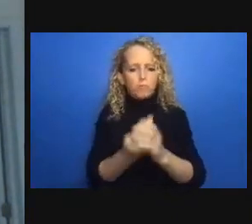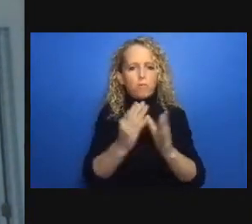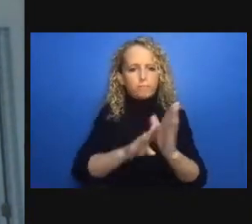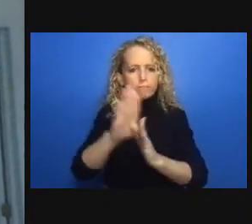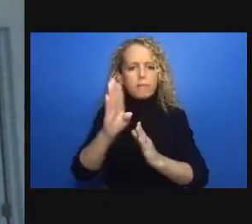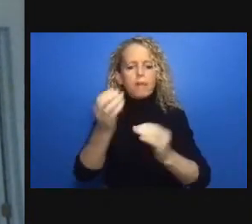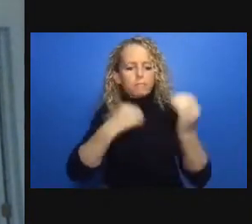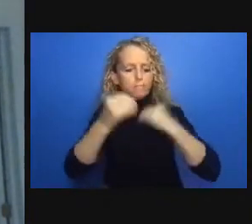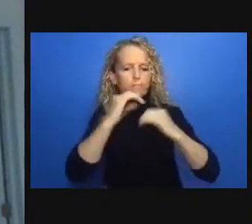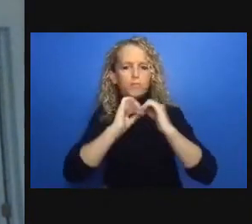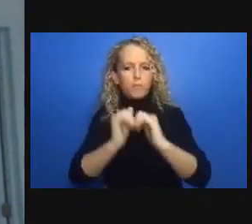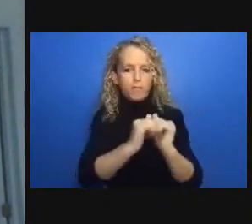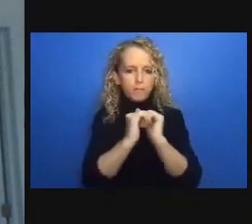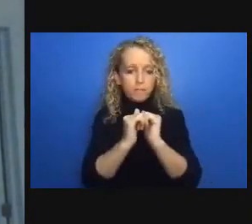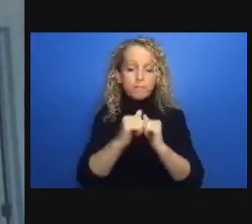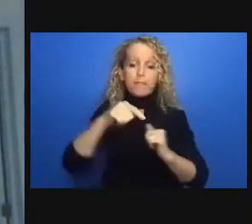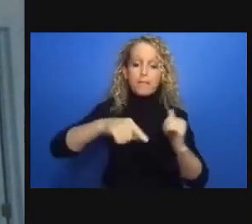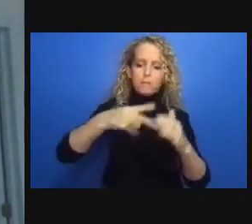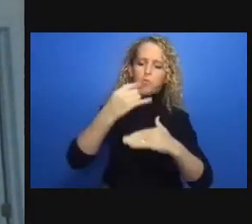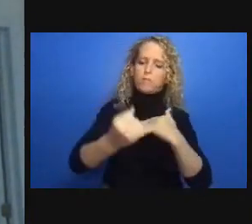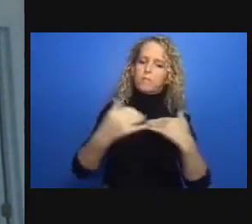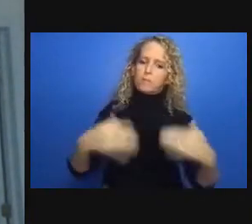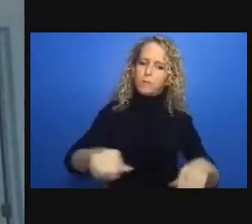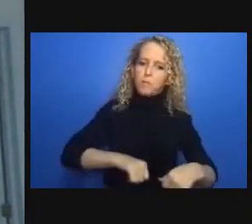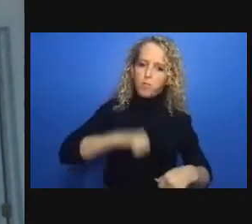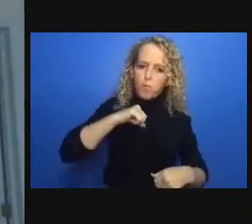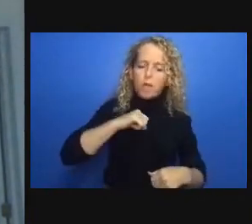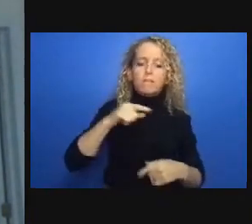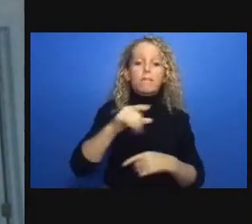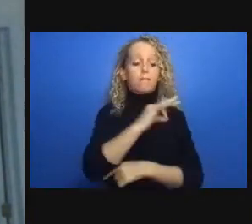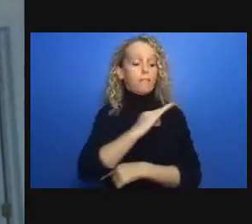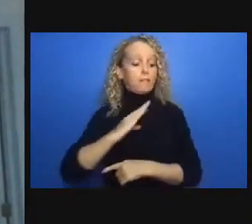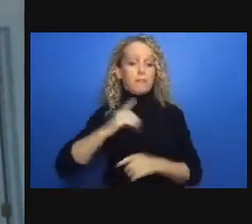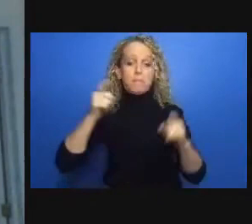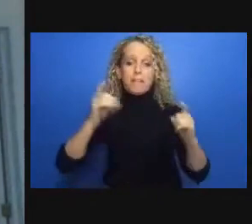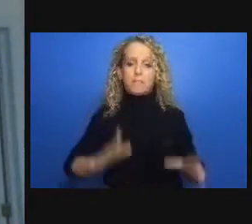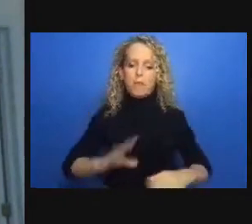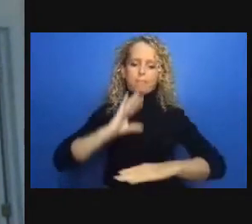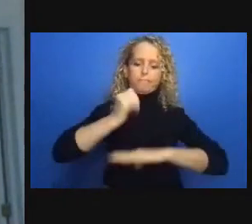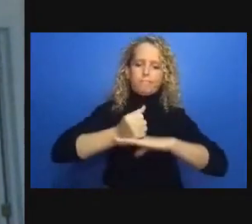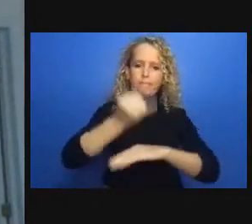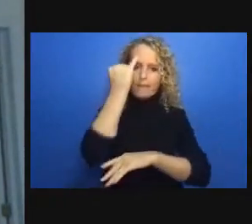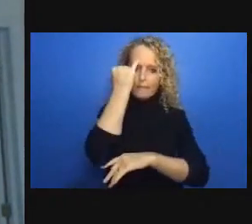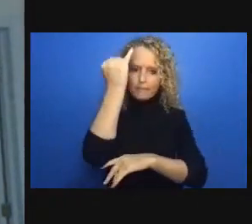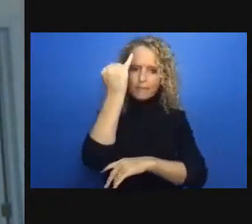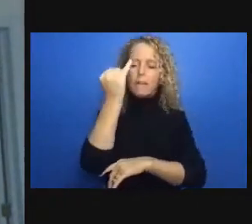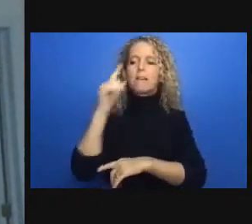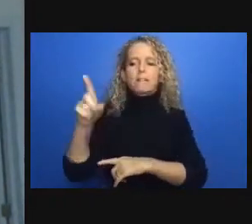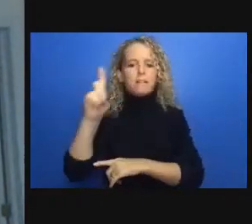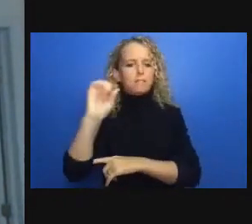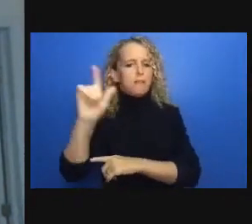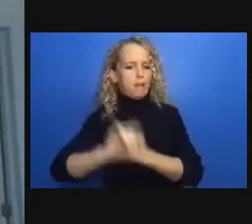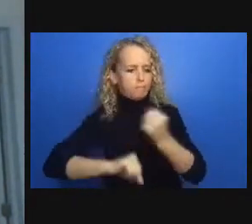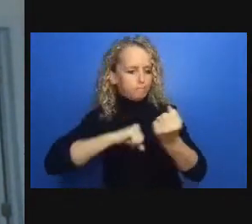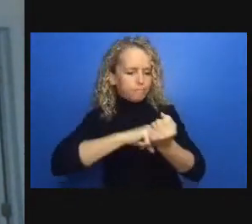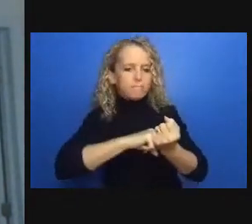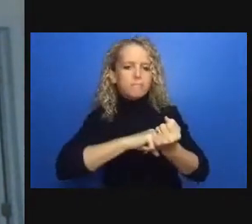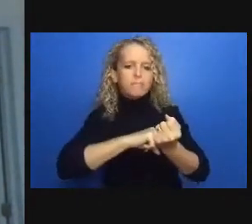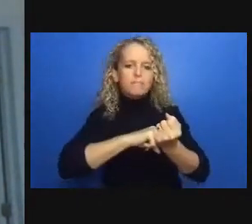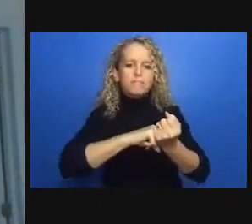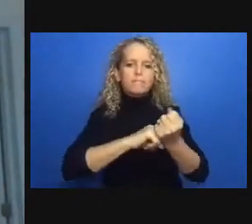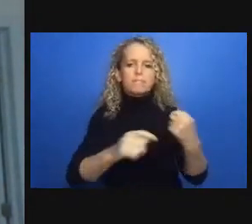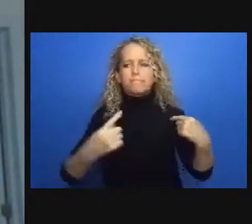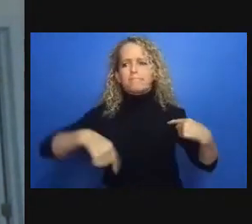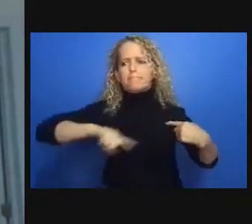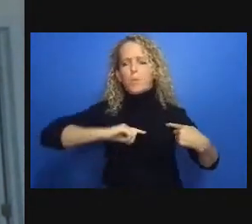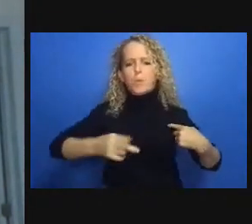of this project. This originated in the Faculty of Management, but has the support of Dalhousie University. And we're very fortunate to have